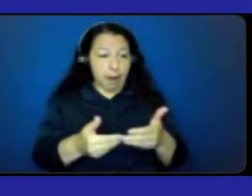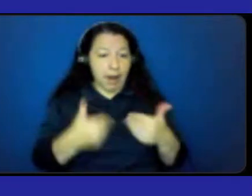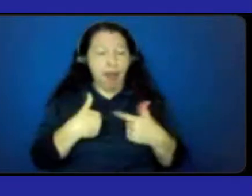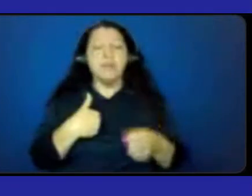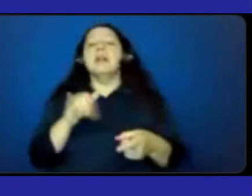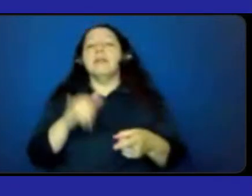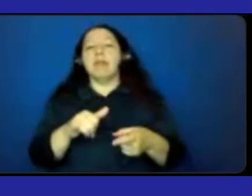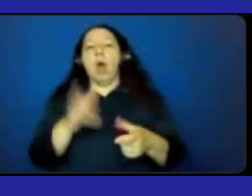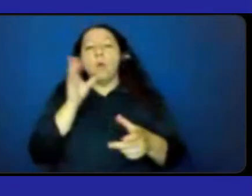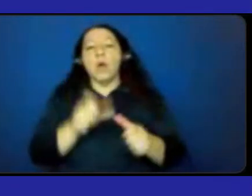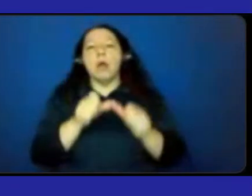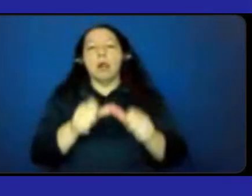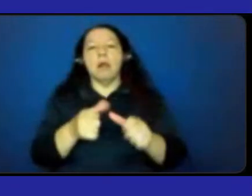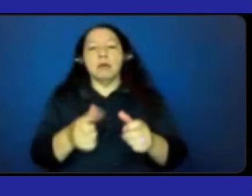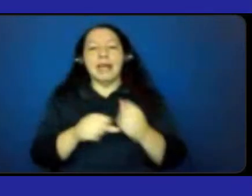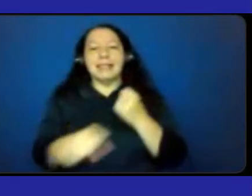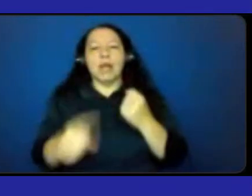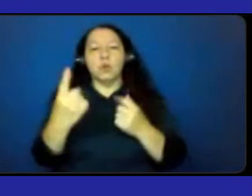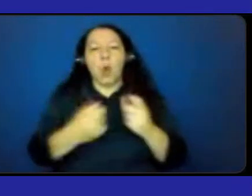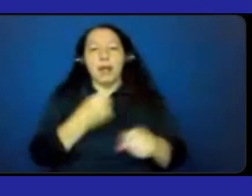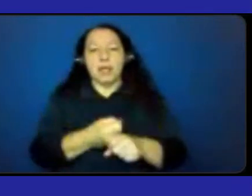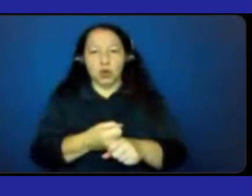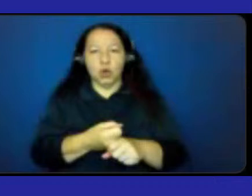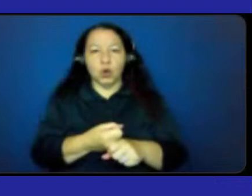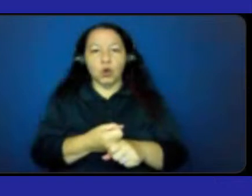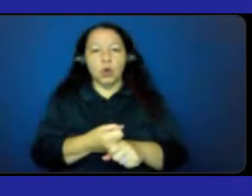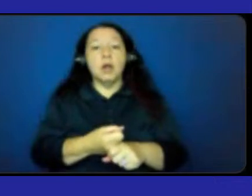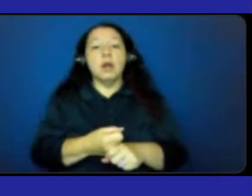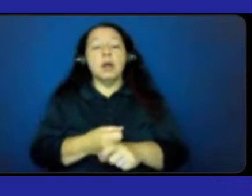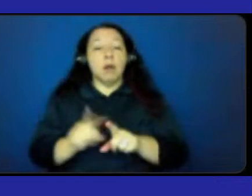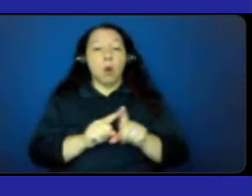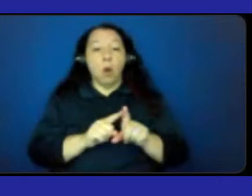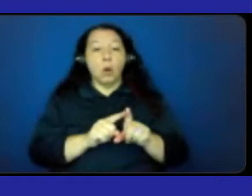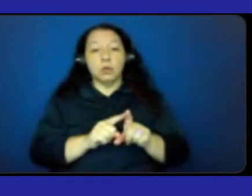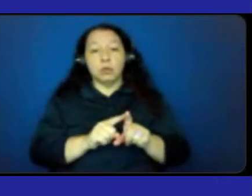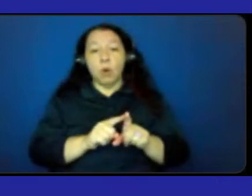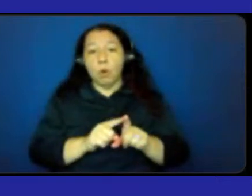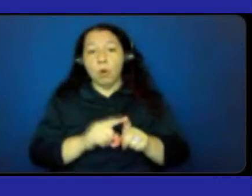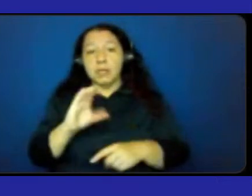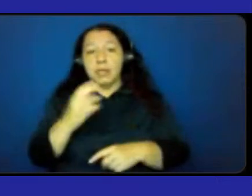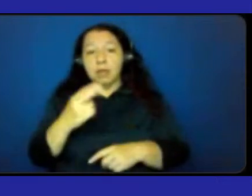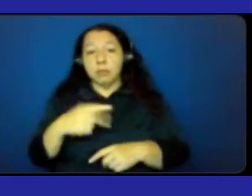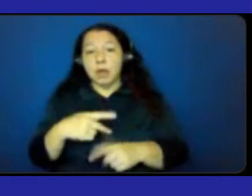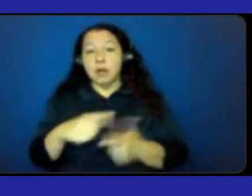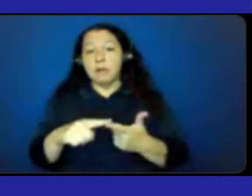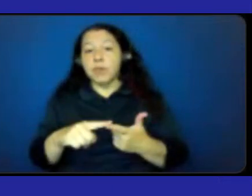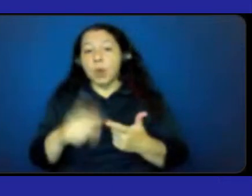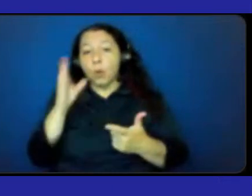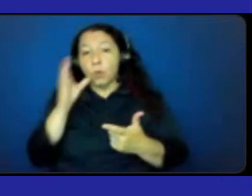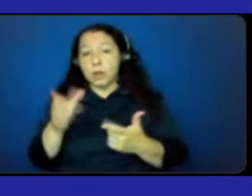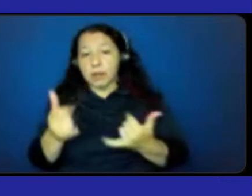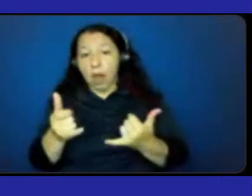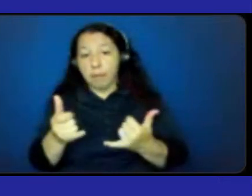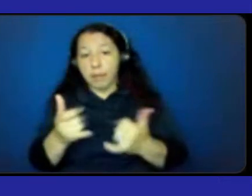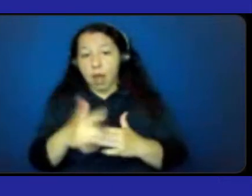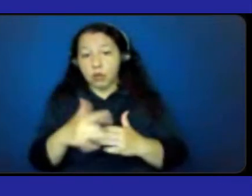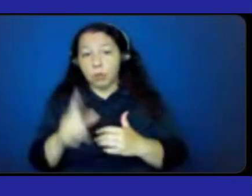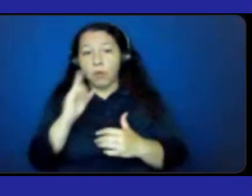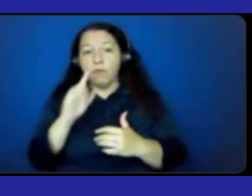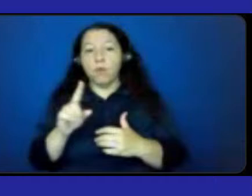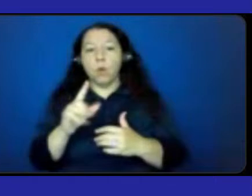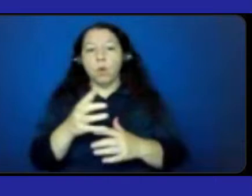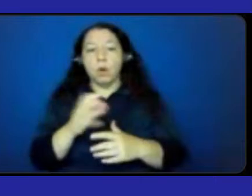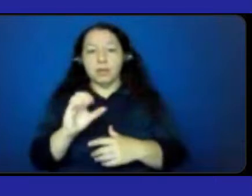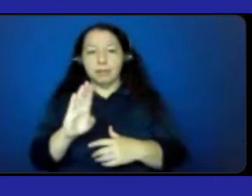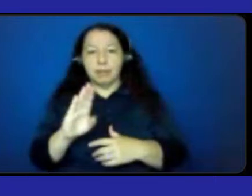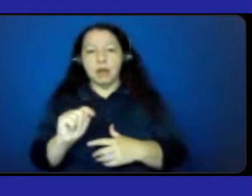for people in the Essential Plan, they will now be eligible to receive community-based long-term services and supports.